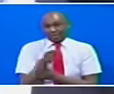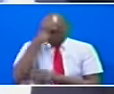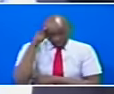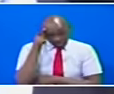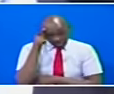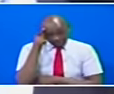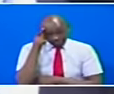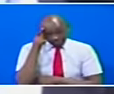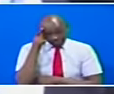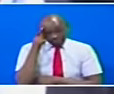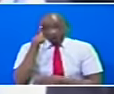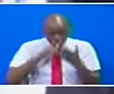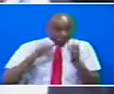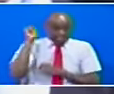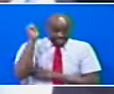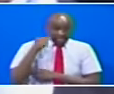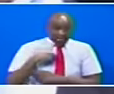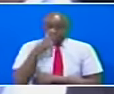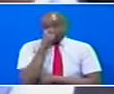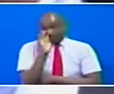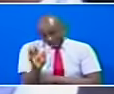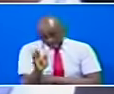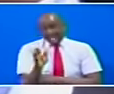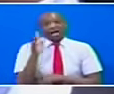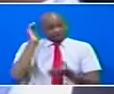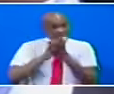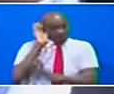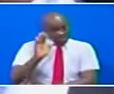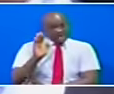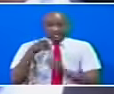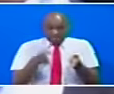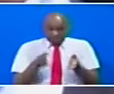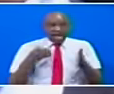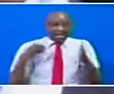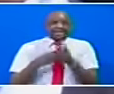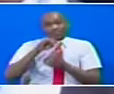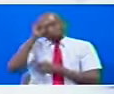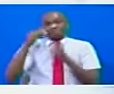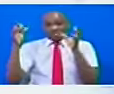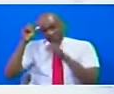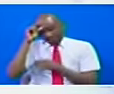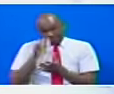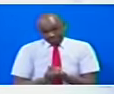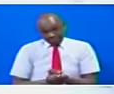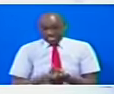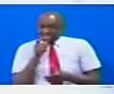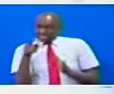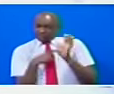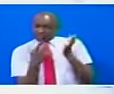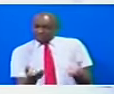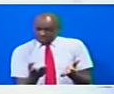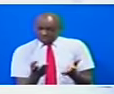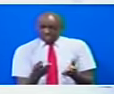because of what Kenyans' wishes and the beliefs are as at now against the Jubilee government. In what appears to be